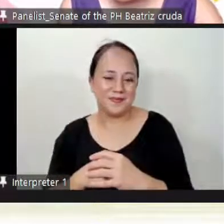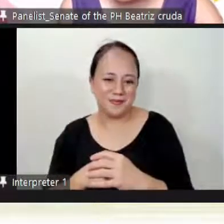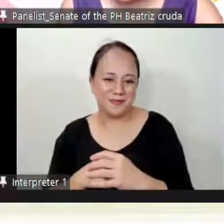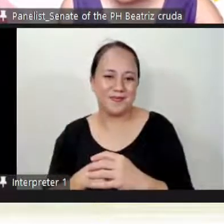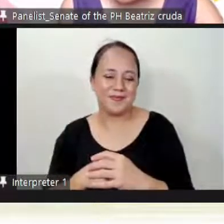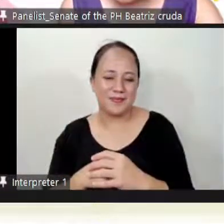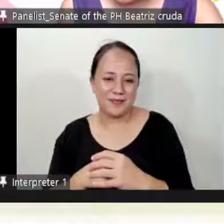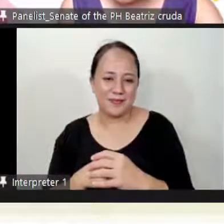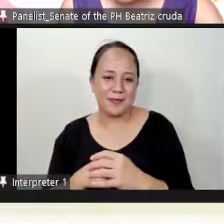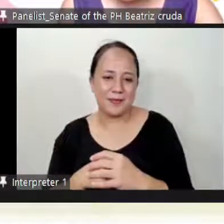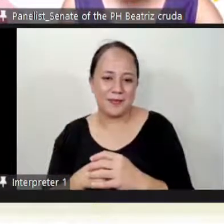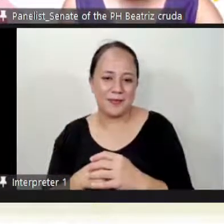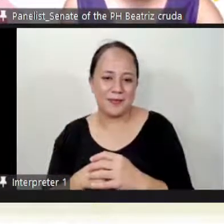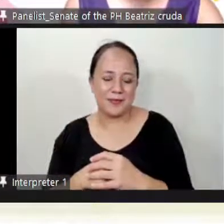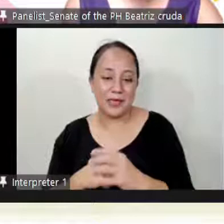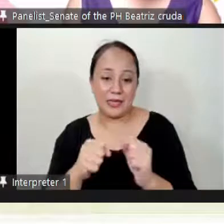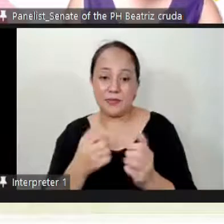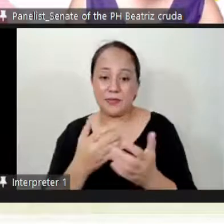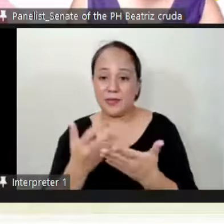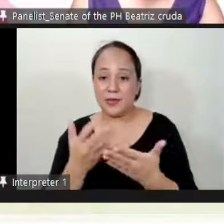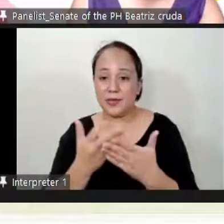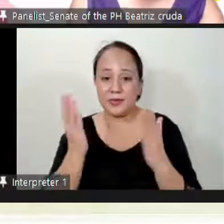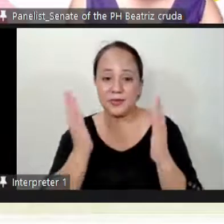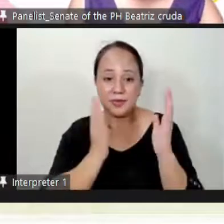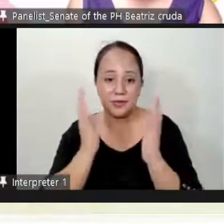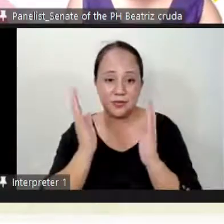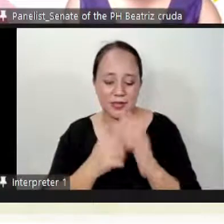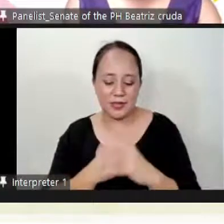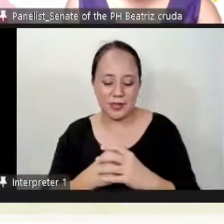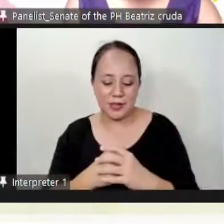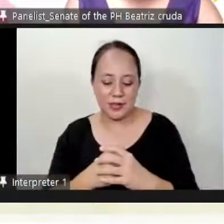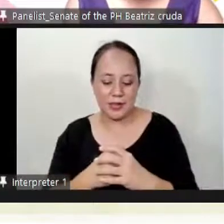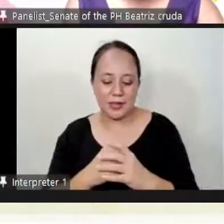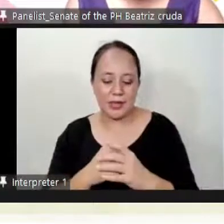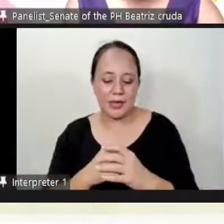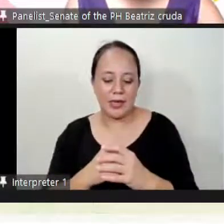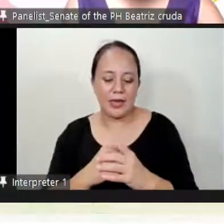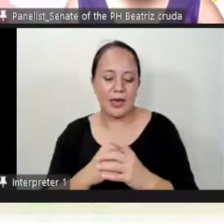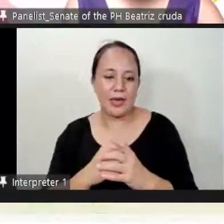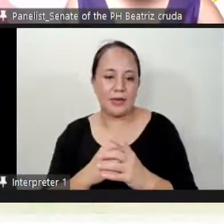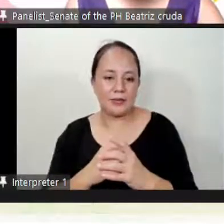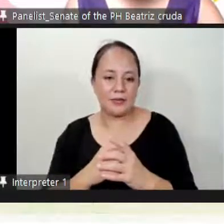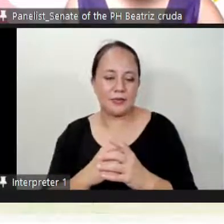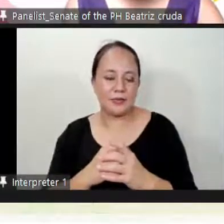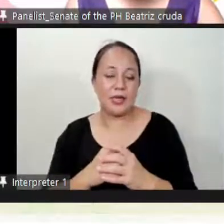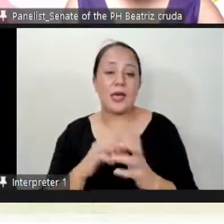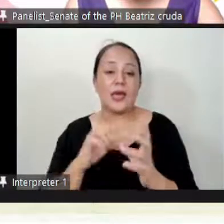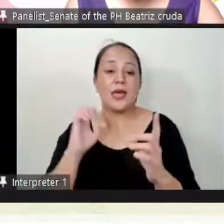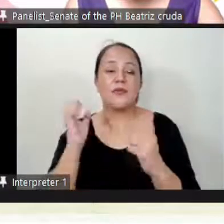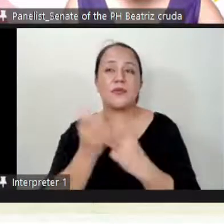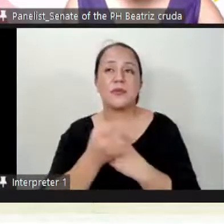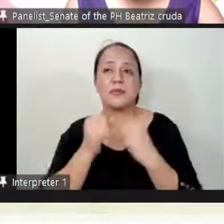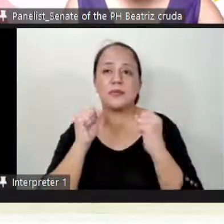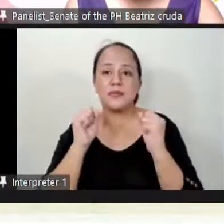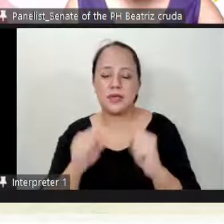to purchase the services, the environment to be enabled to